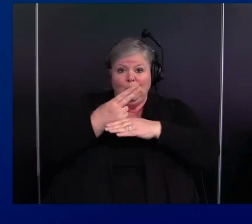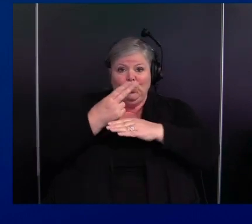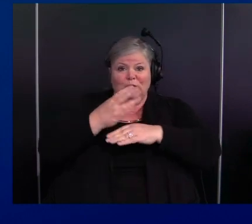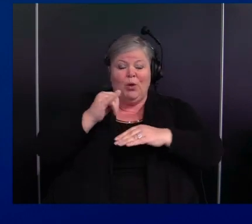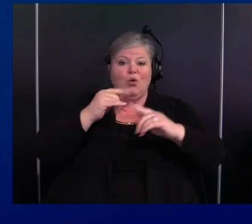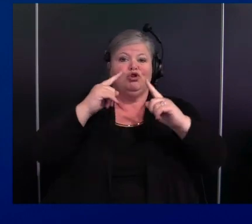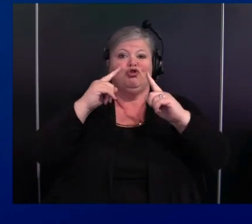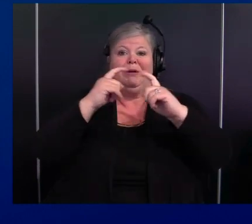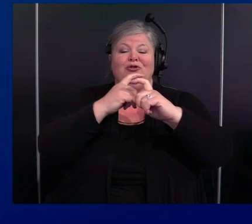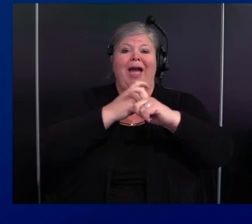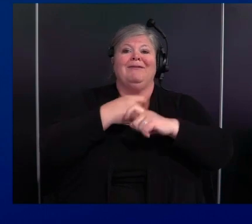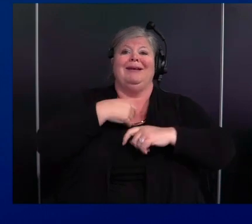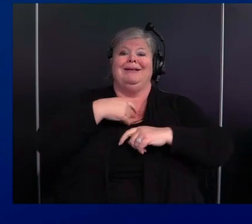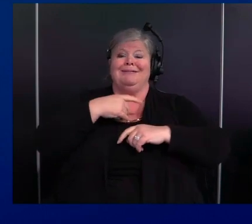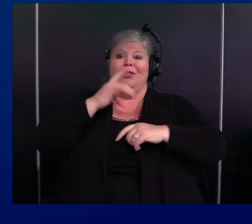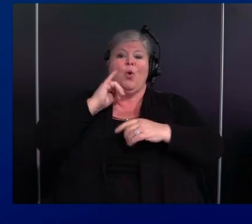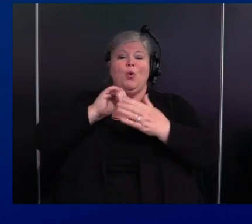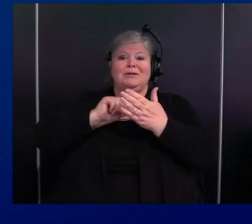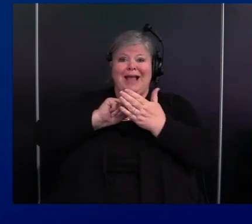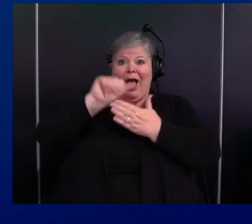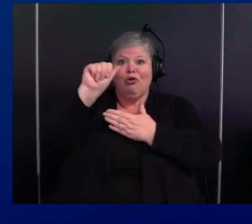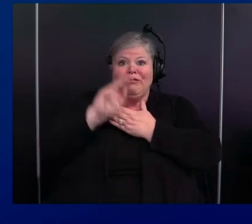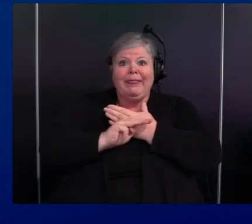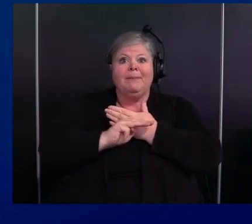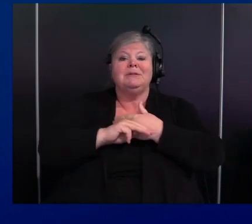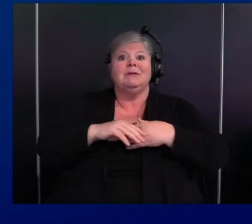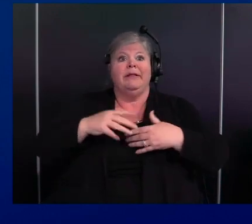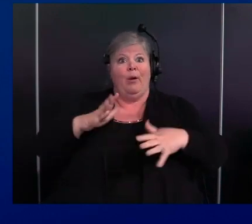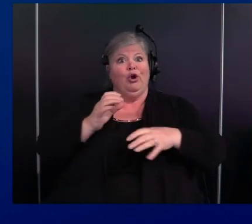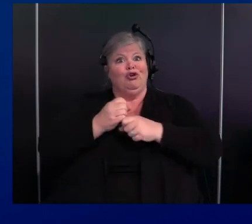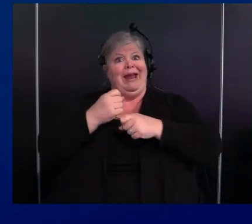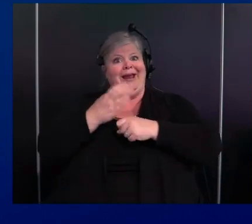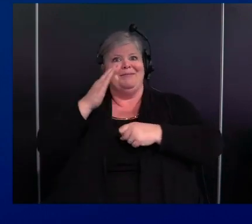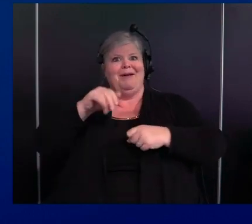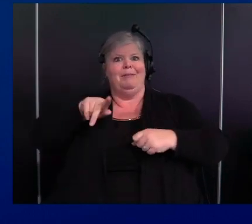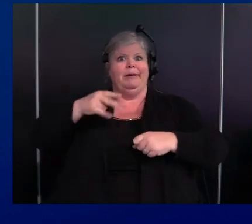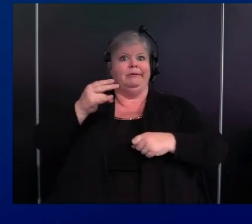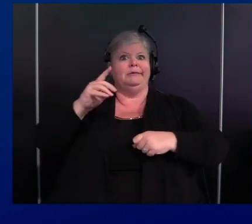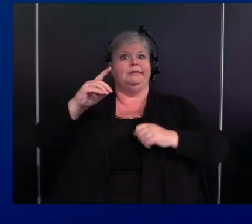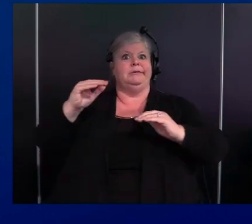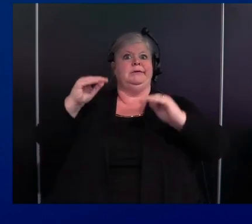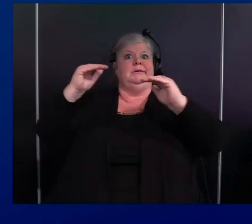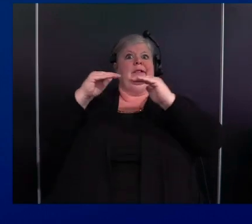cryptographic algorithms that were created by PhD level people who,